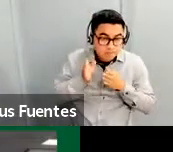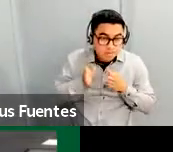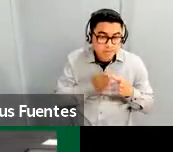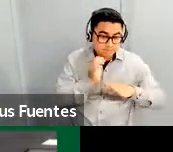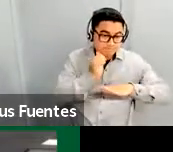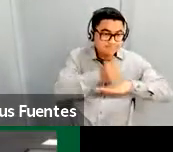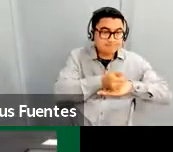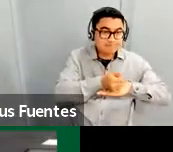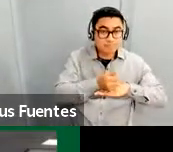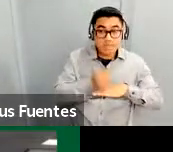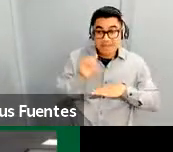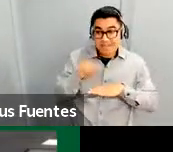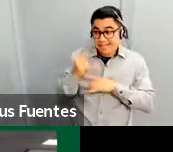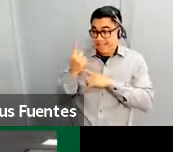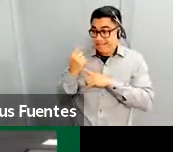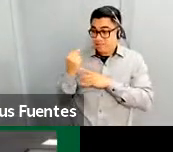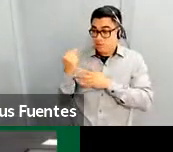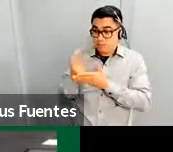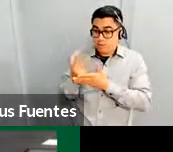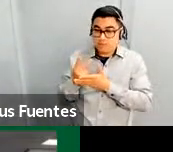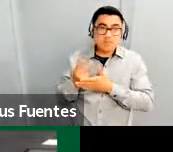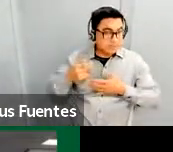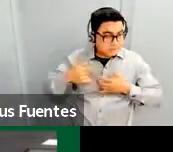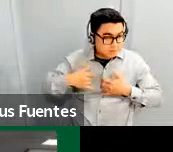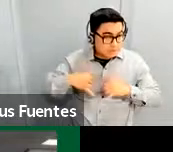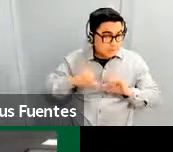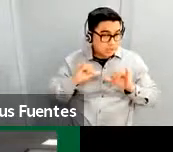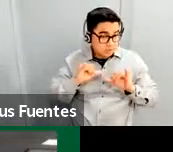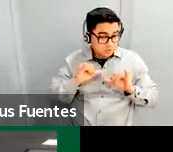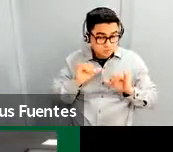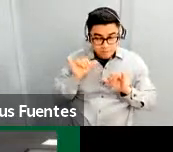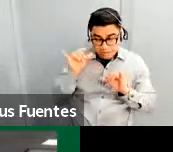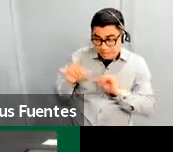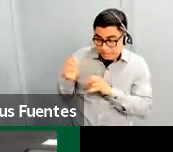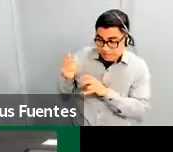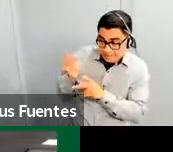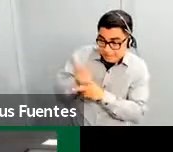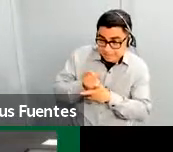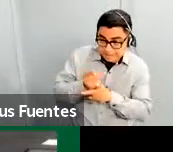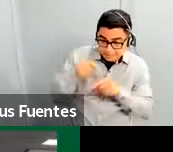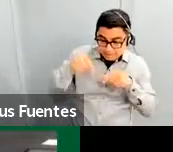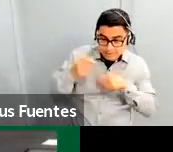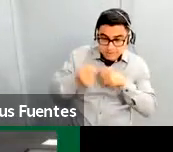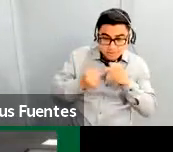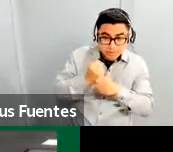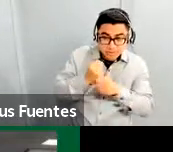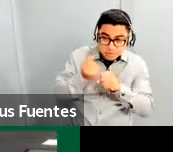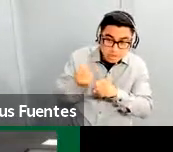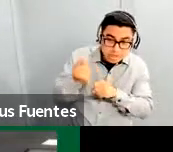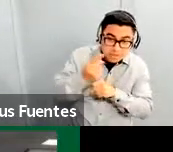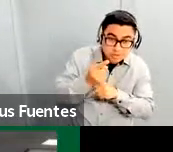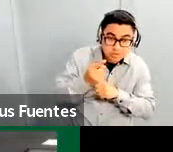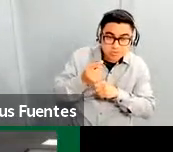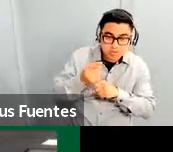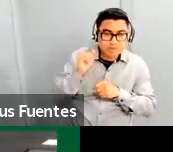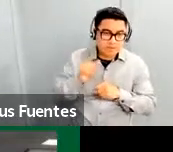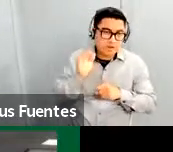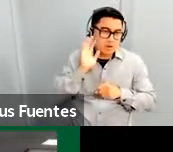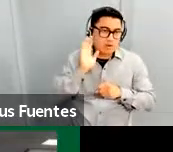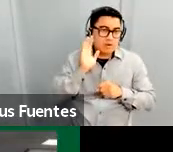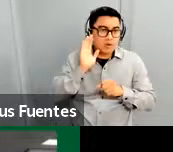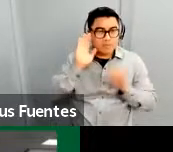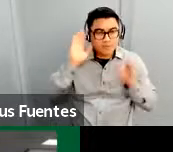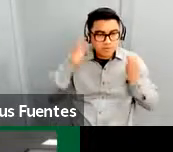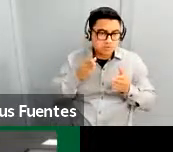still relevant? Are those still the right actions that we need to take to achieve our goals? And then